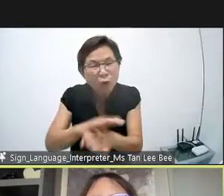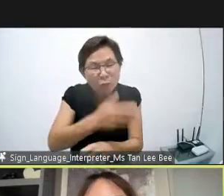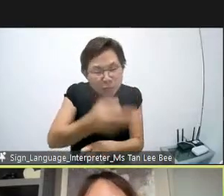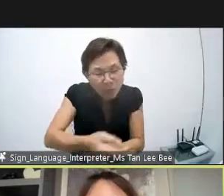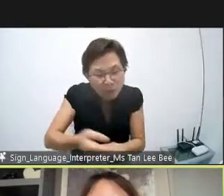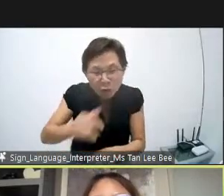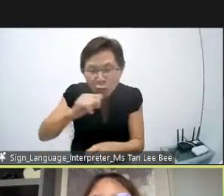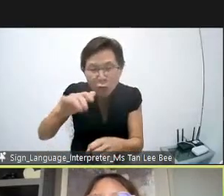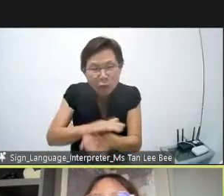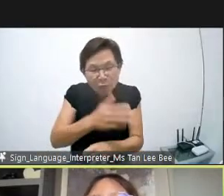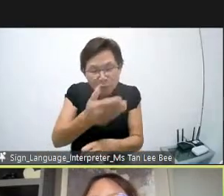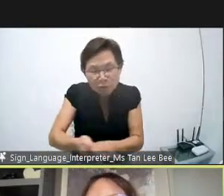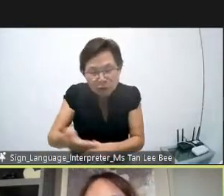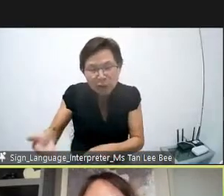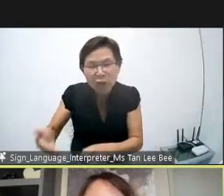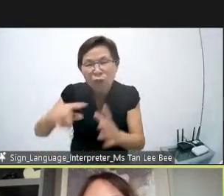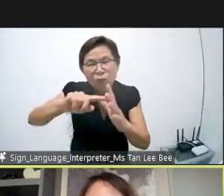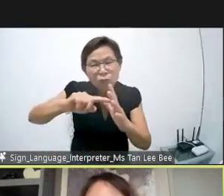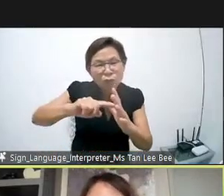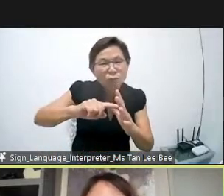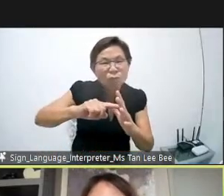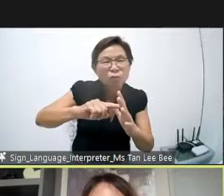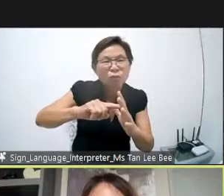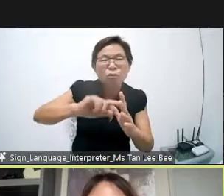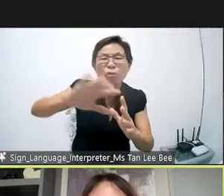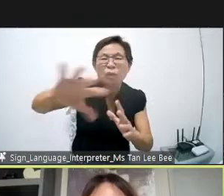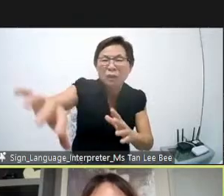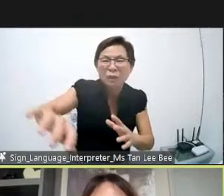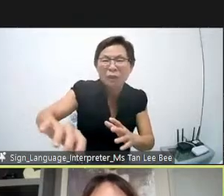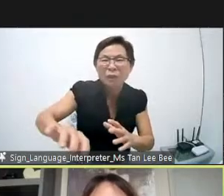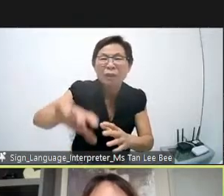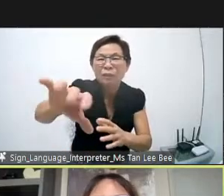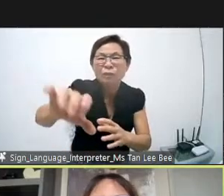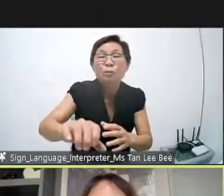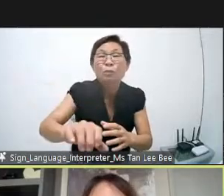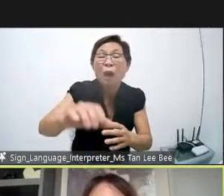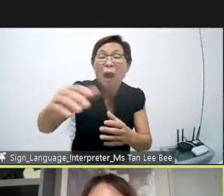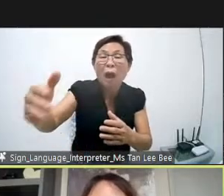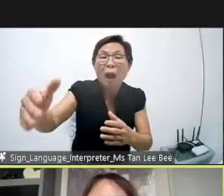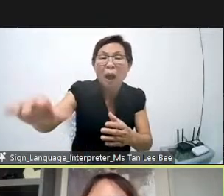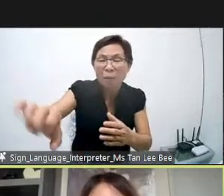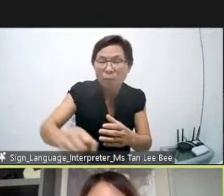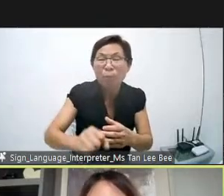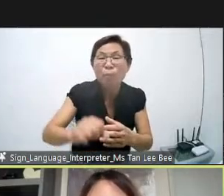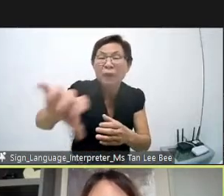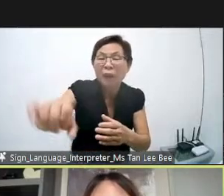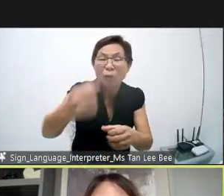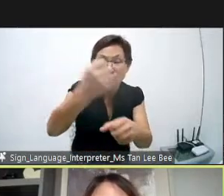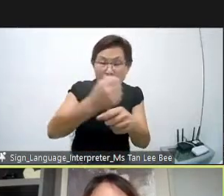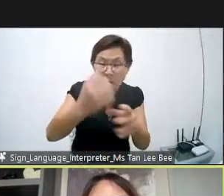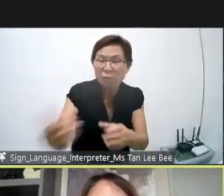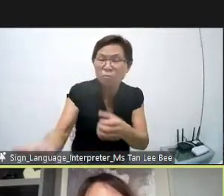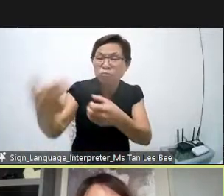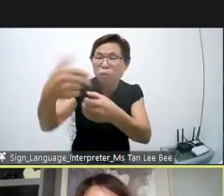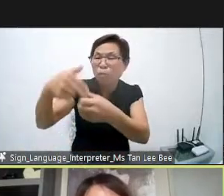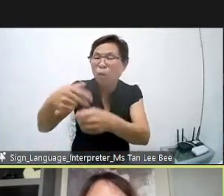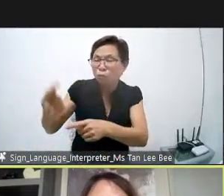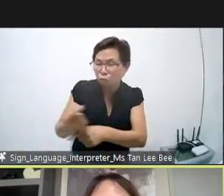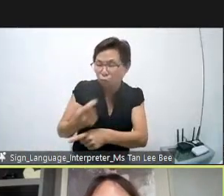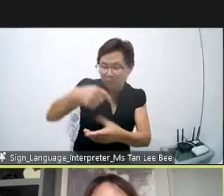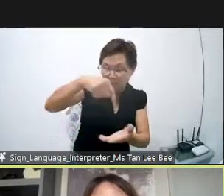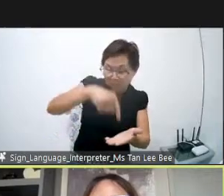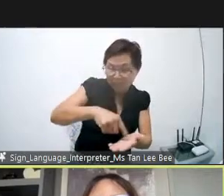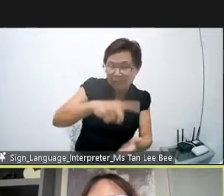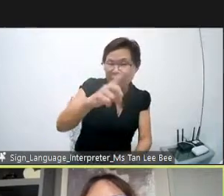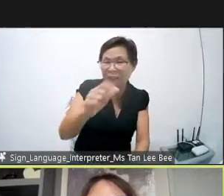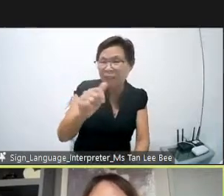to to employ the people to train this kind of data.